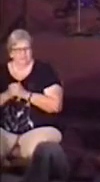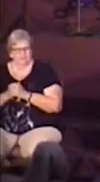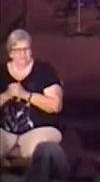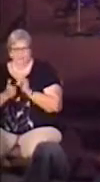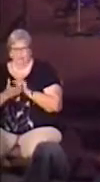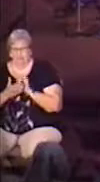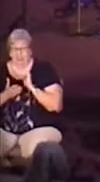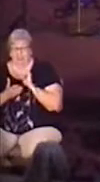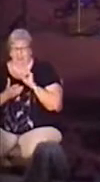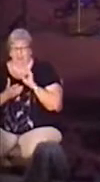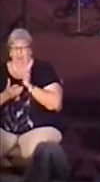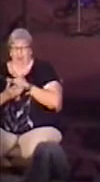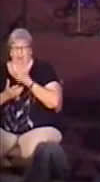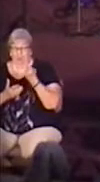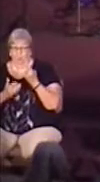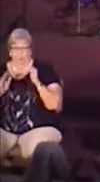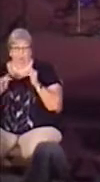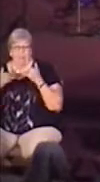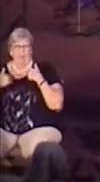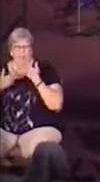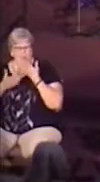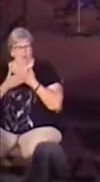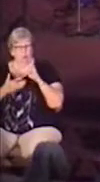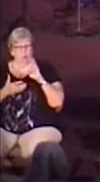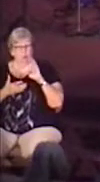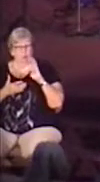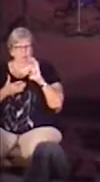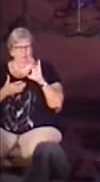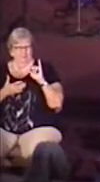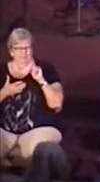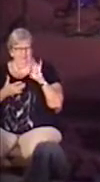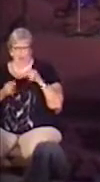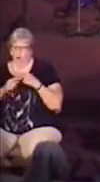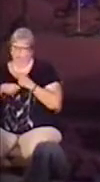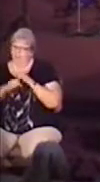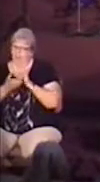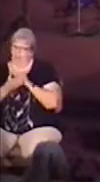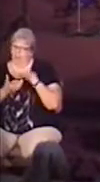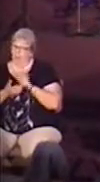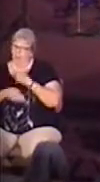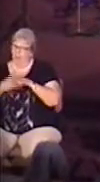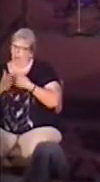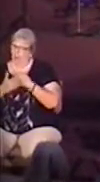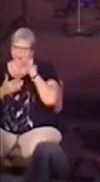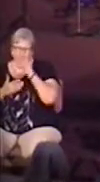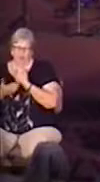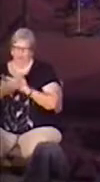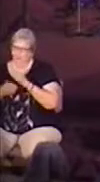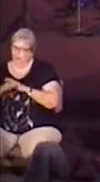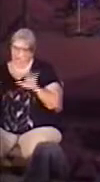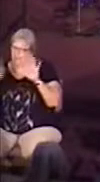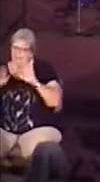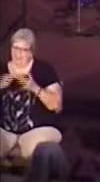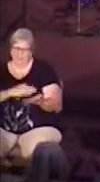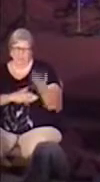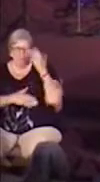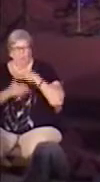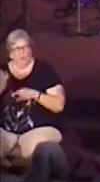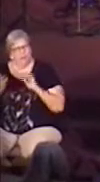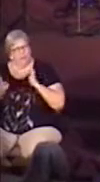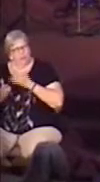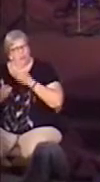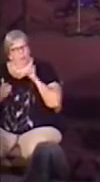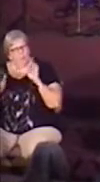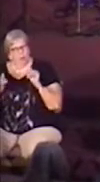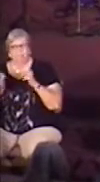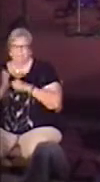one hope having a good website platform or making sure that we all look good on Sunday morning? What is the one hope? And it's simply